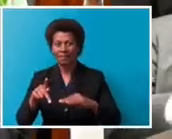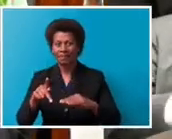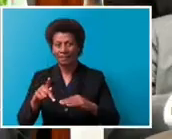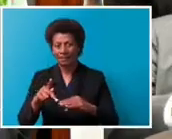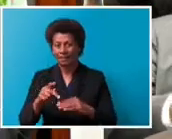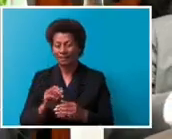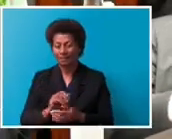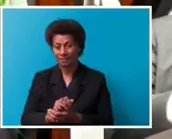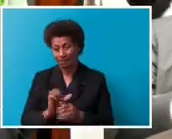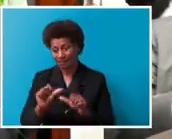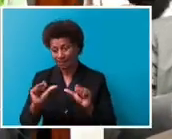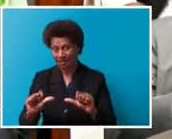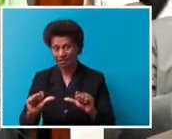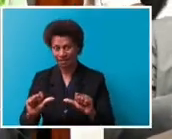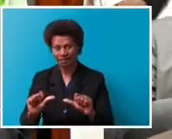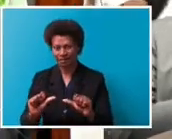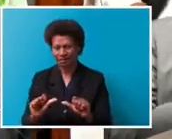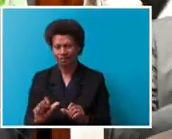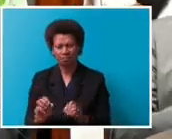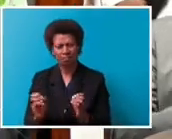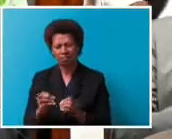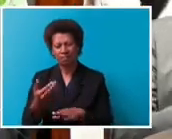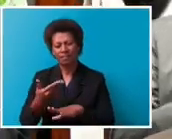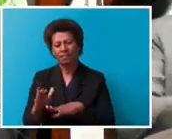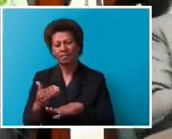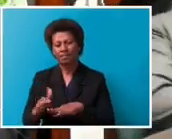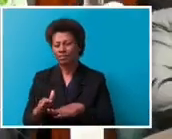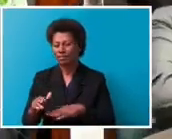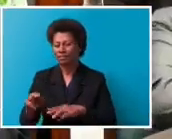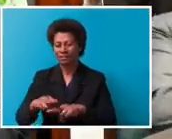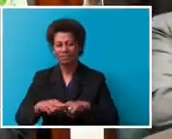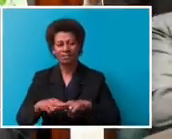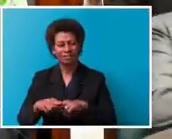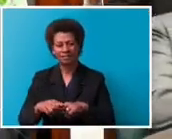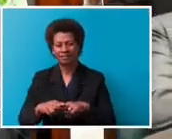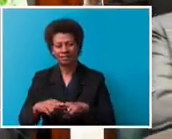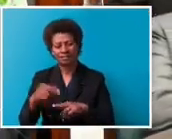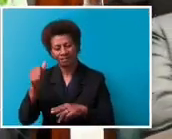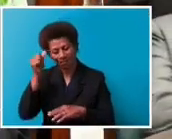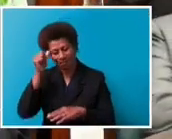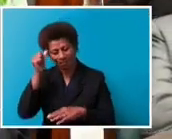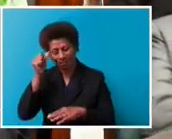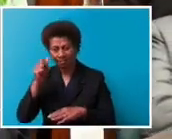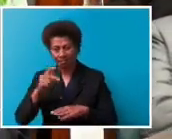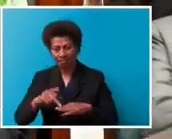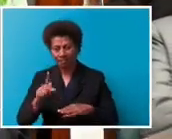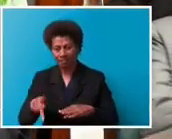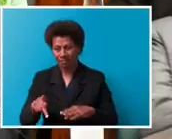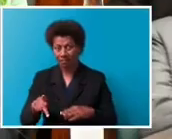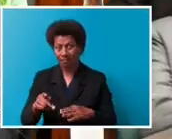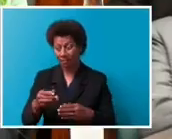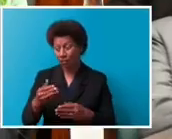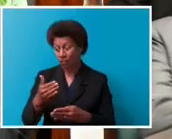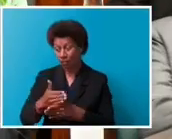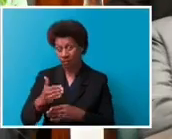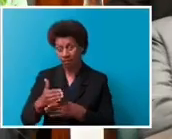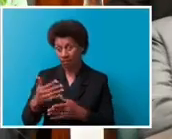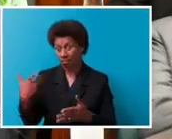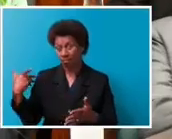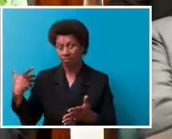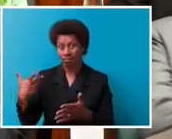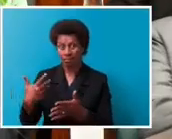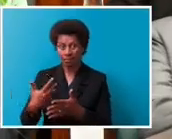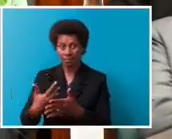Speaker, is no stranger to the political landscape of Fiji. His years of service as a Member of Parliament, a senior